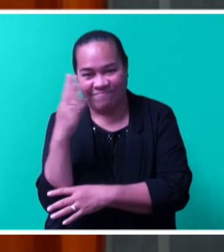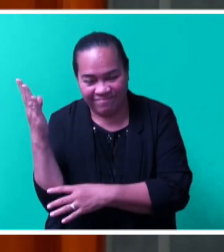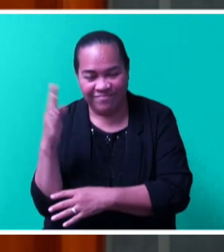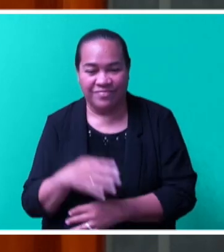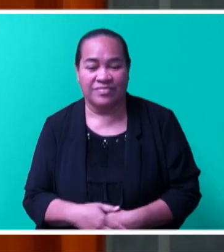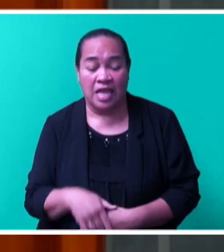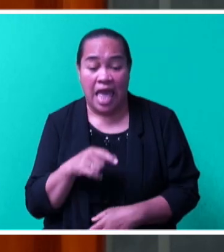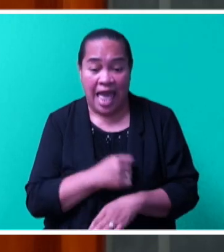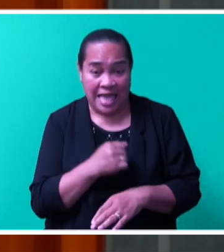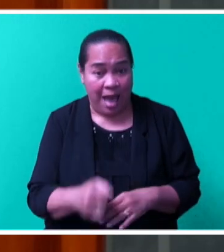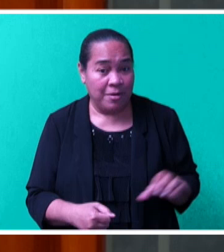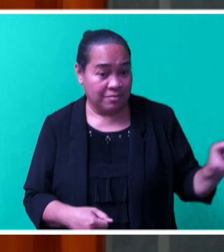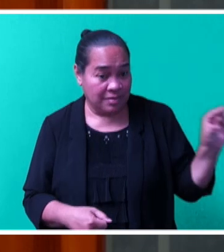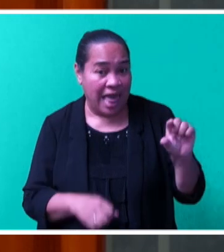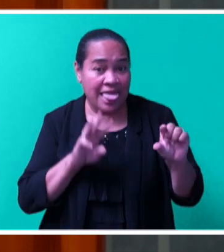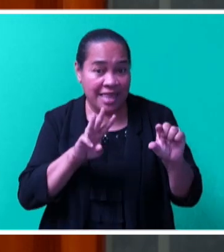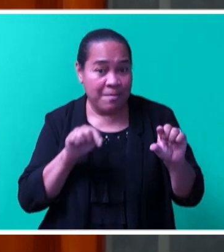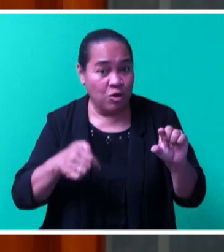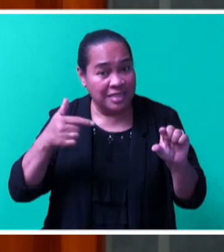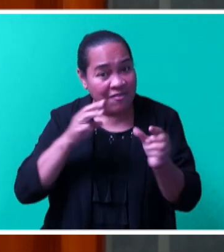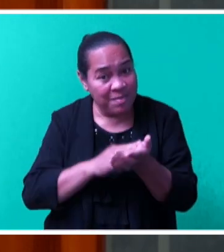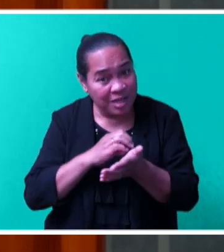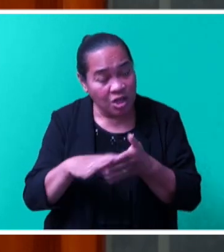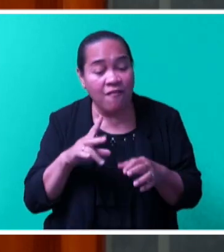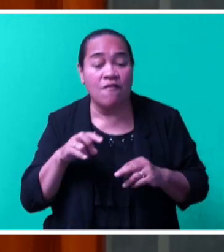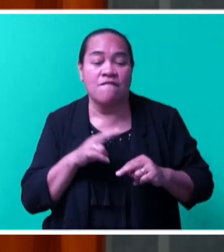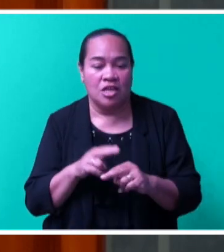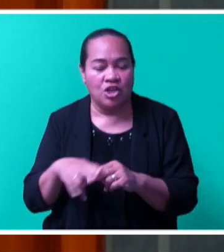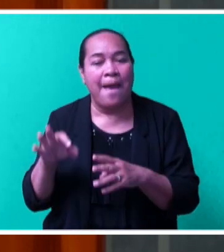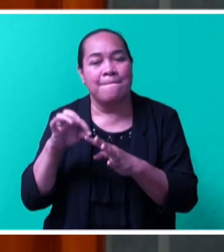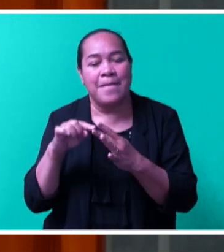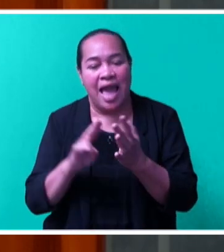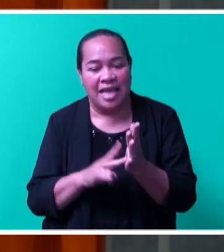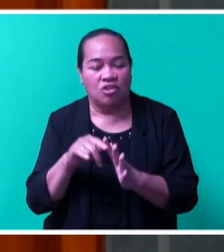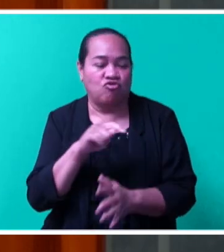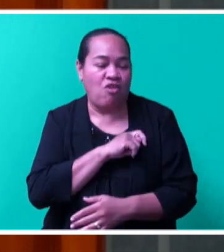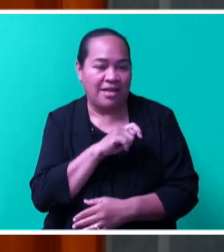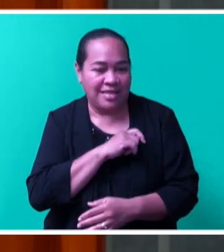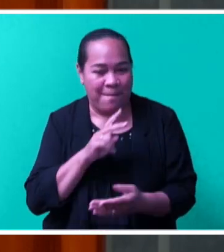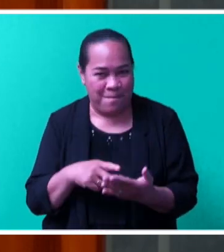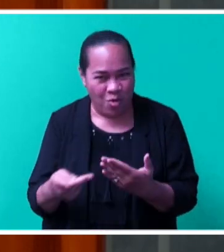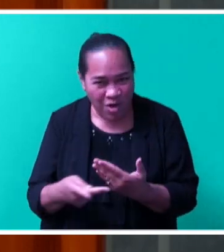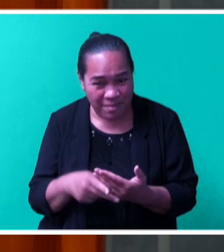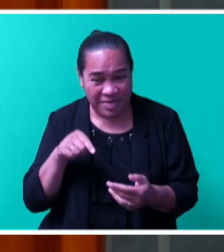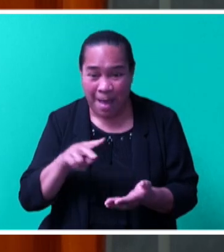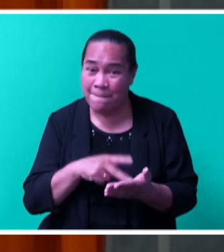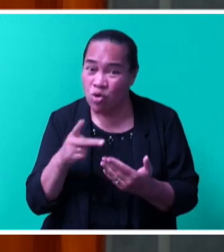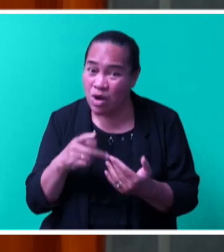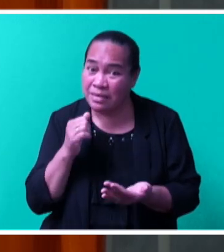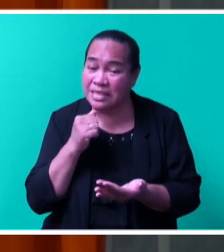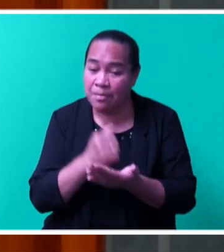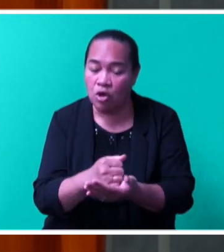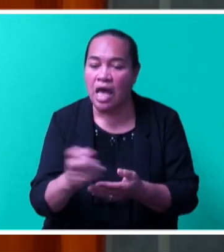further allocated 3.7 million for the Fiji Pine Trust Extension Program. This program supports